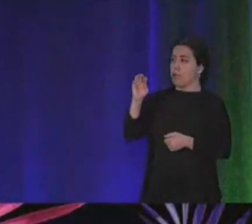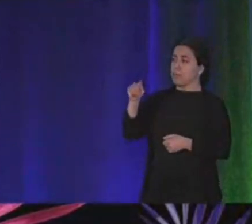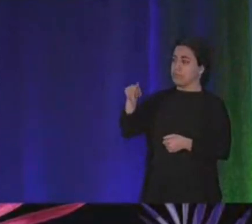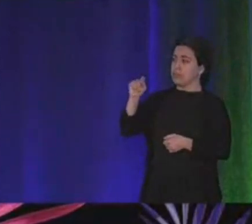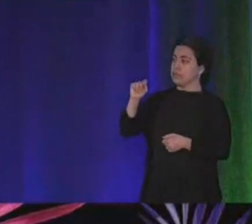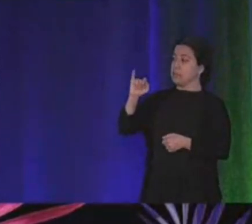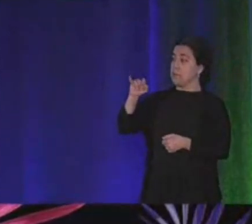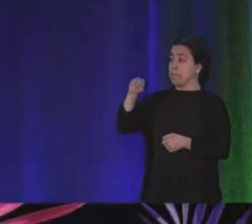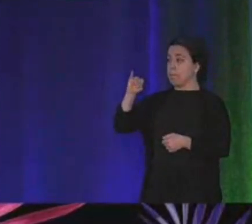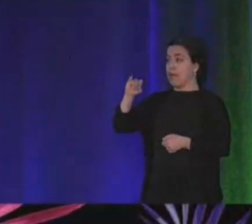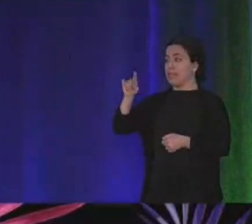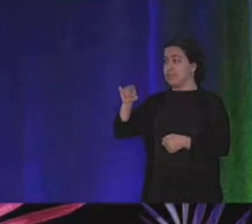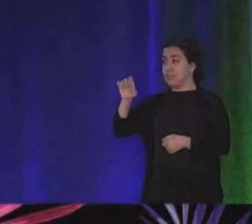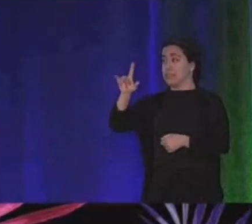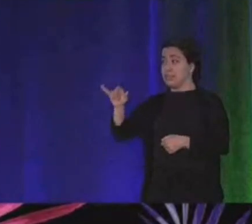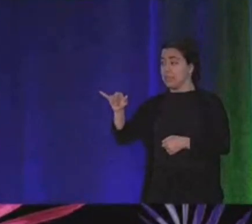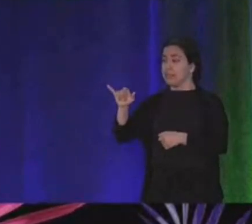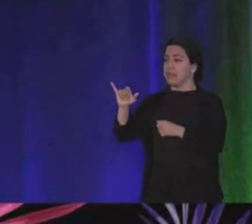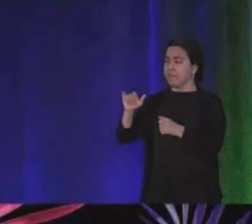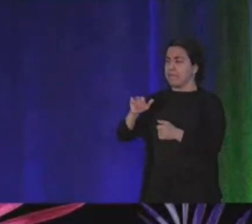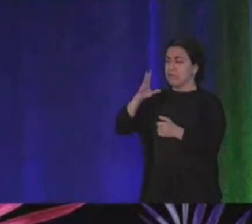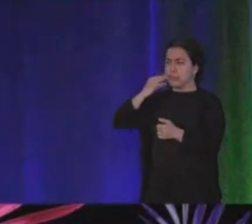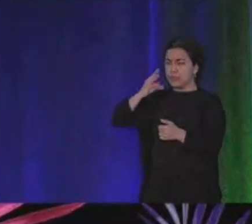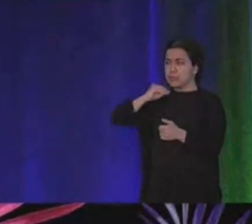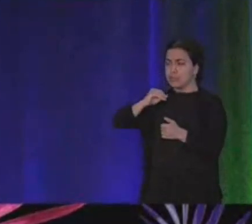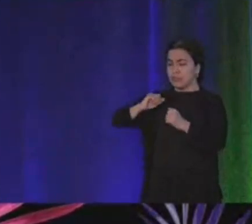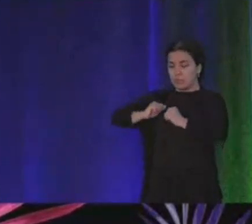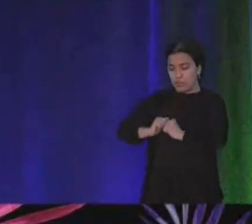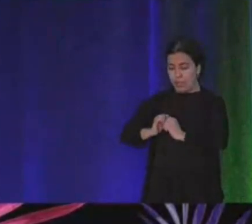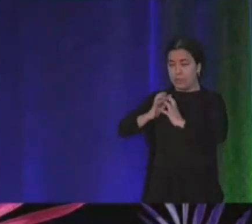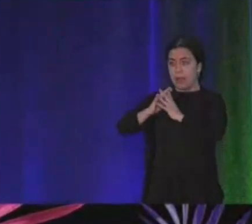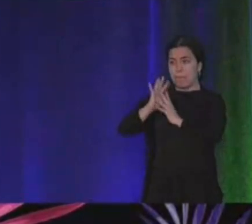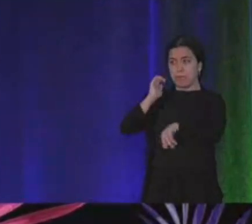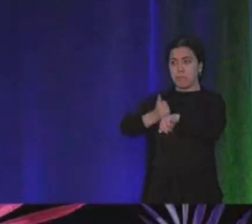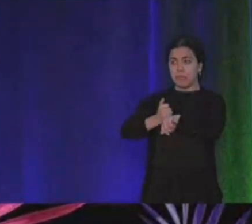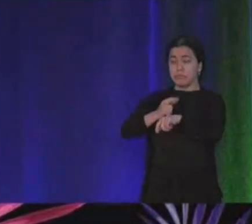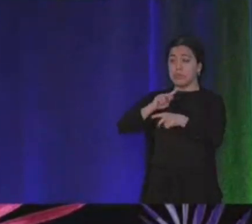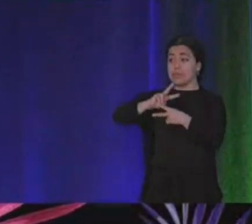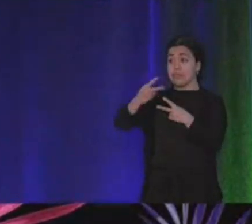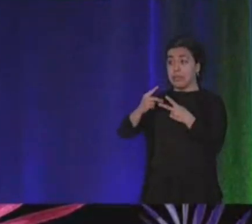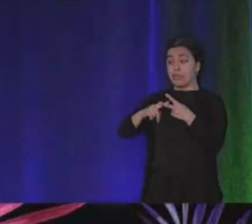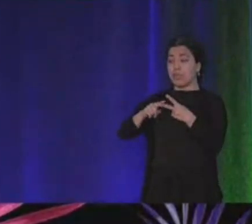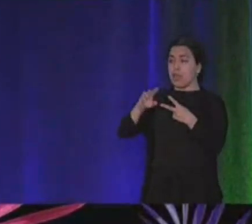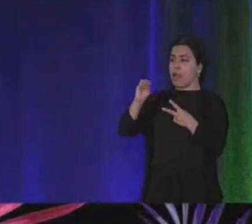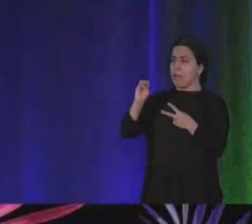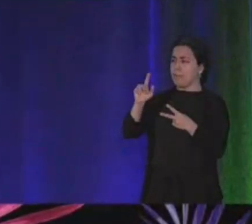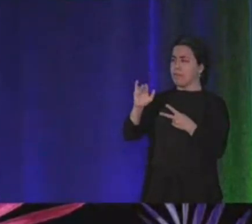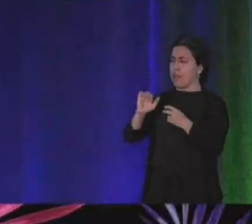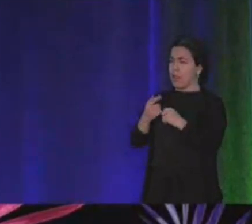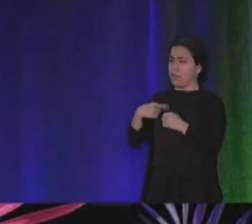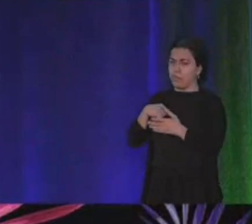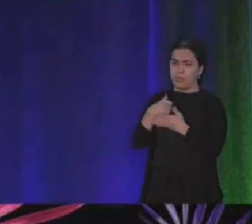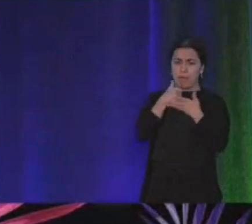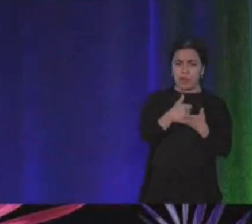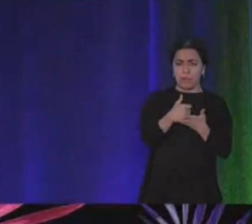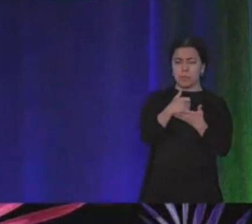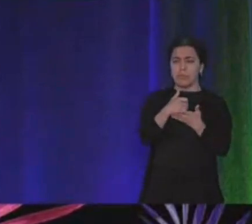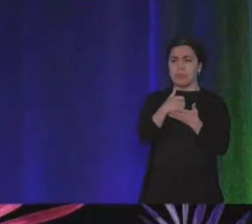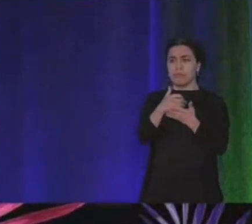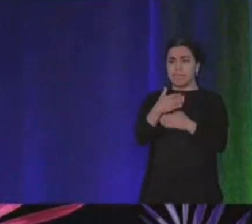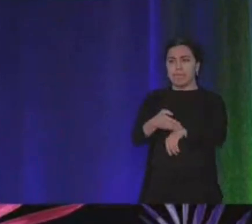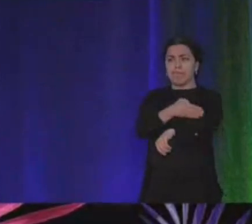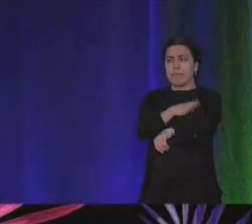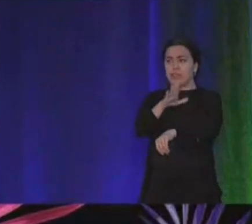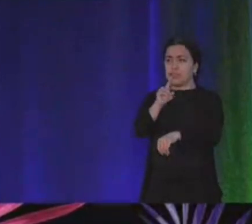design system from the ground up. Second, we're going to share how Omlet is helping Optimizely create a data-driven design system. And